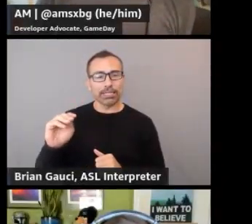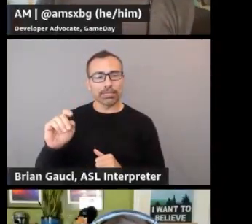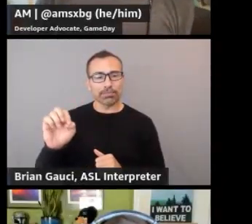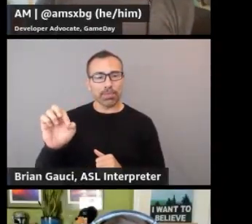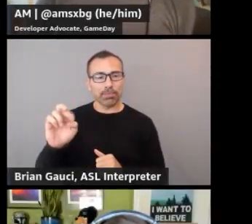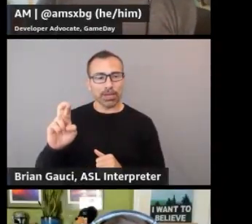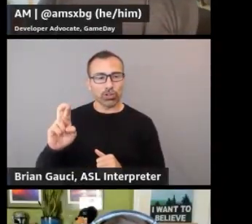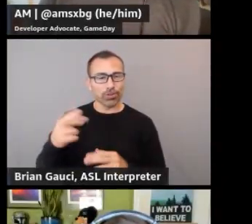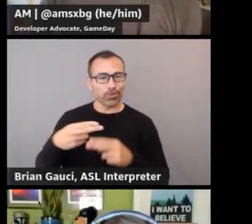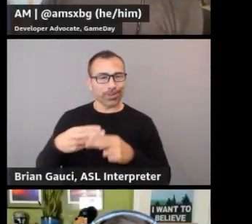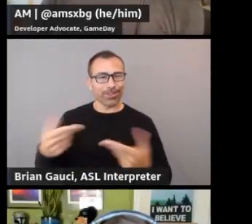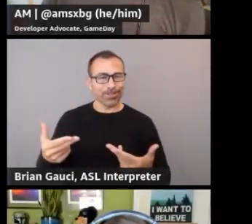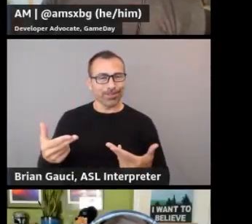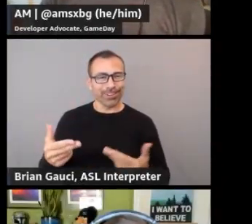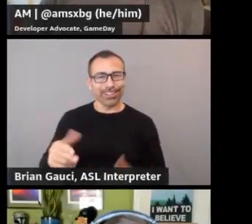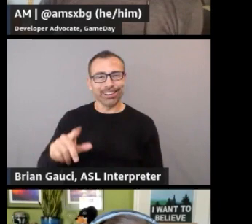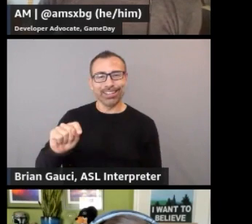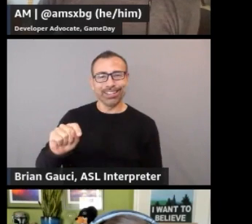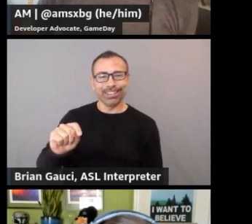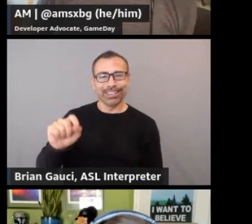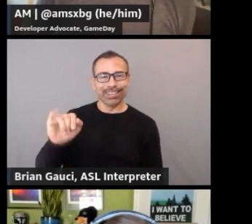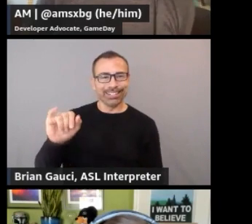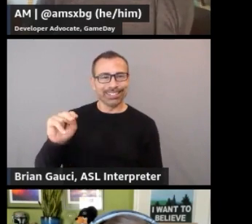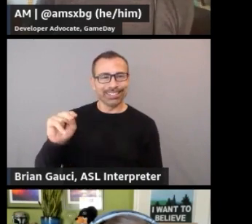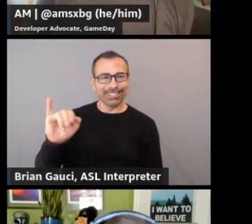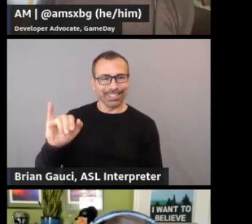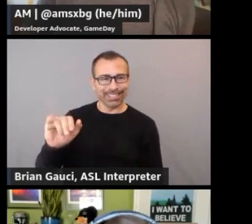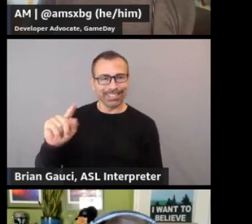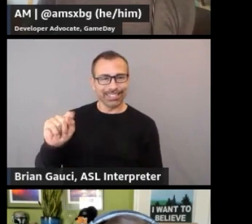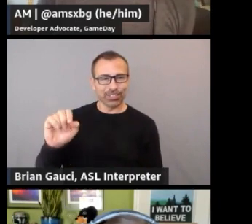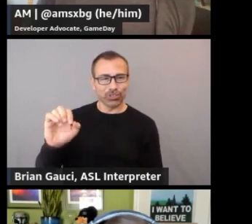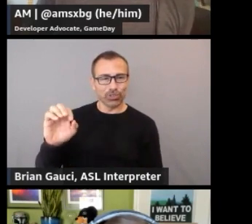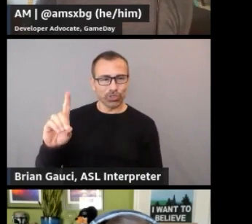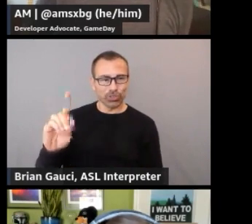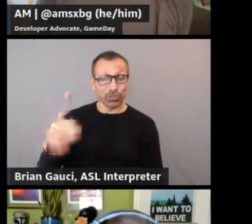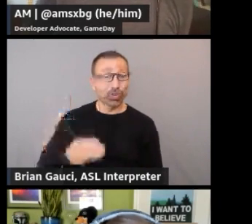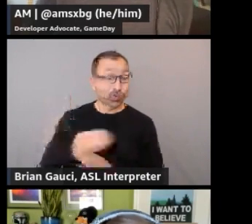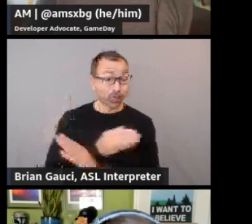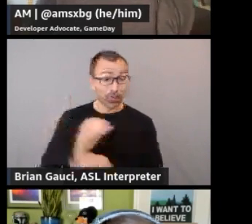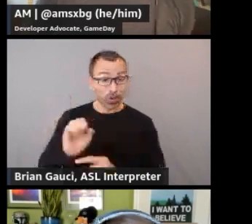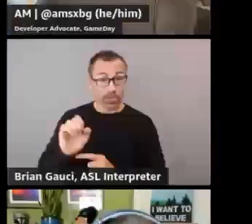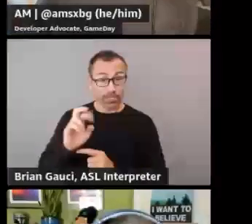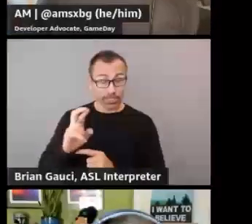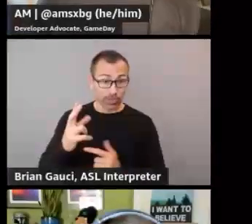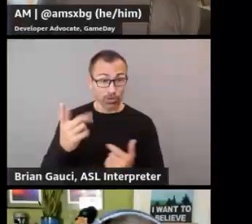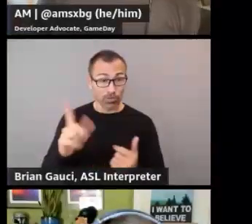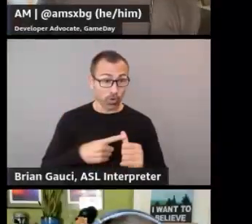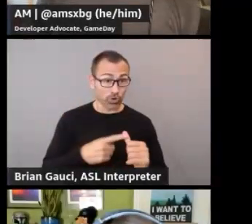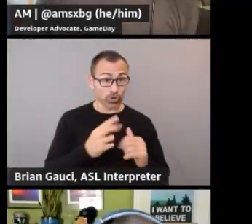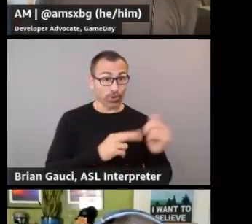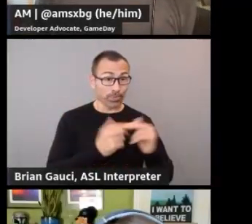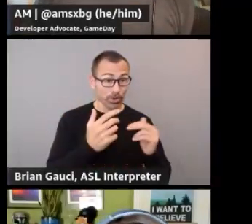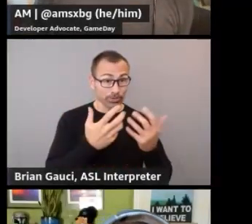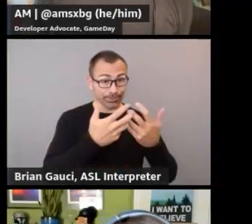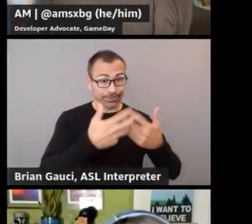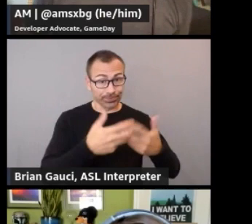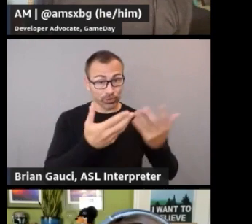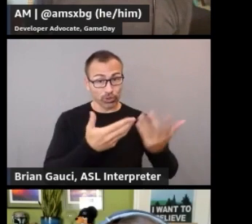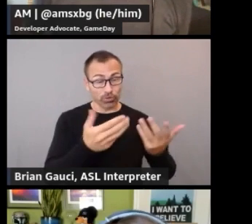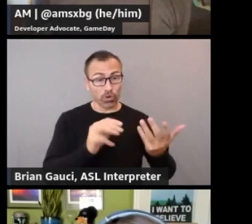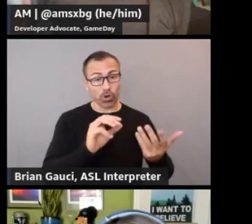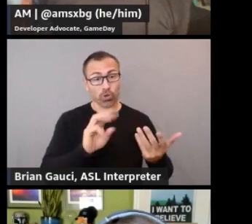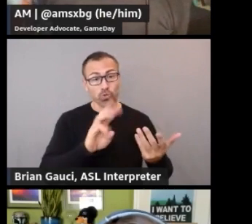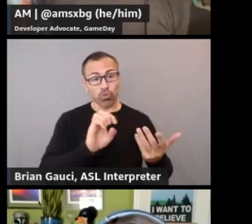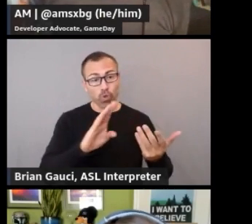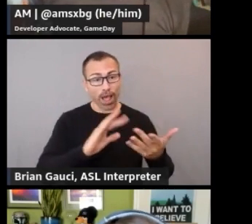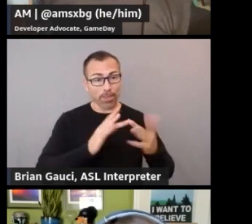Do. Here's how you might have built Tiny To Do before Cedar. You build a server, it's a web service, and your clients are